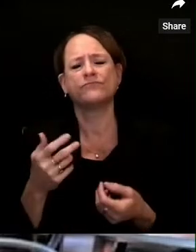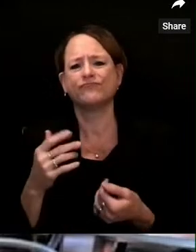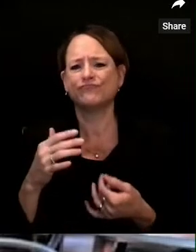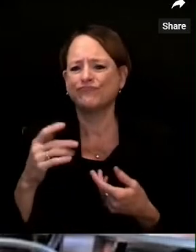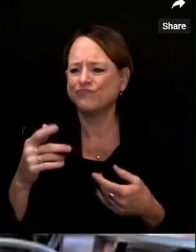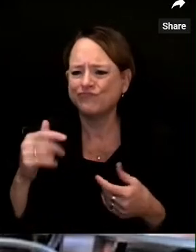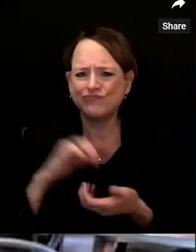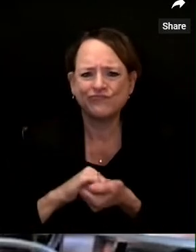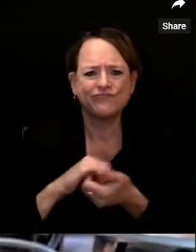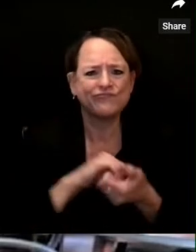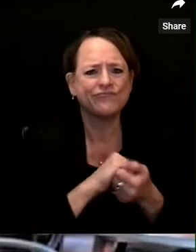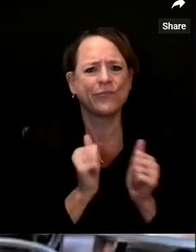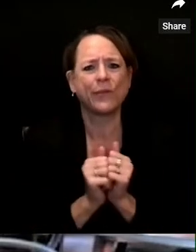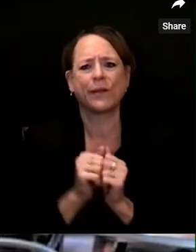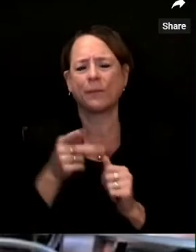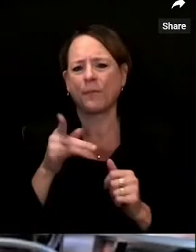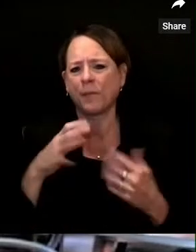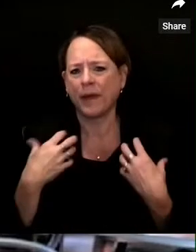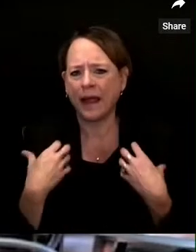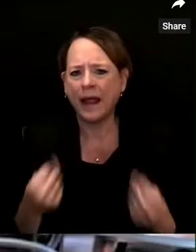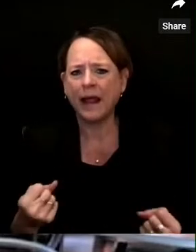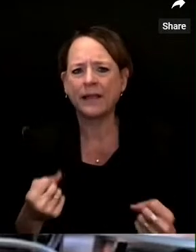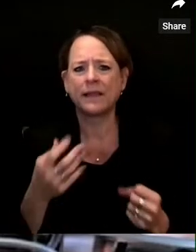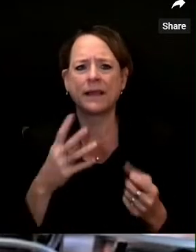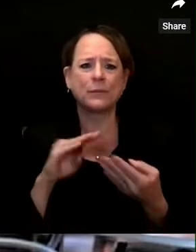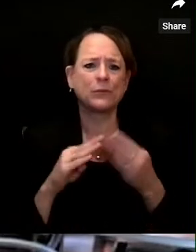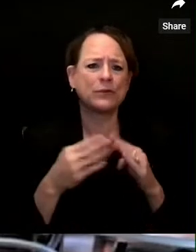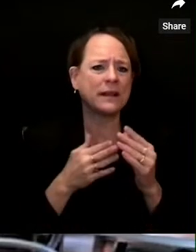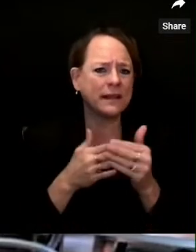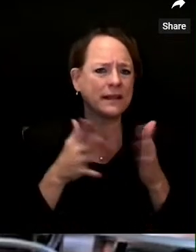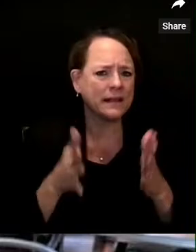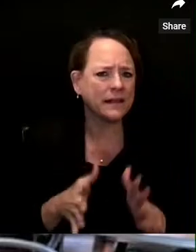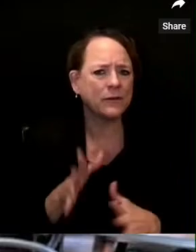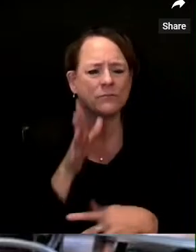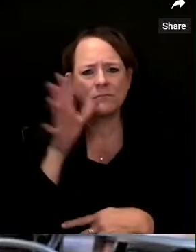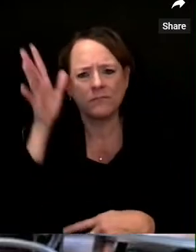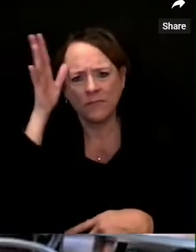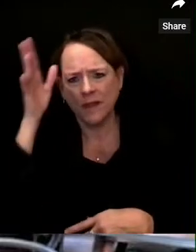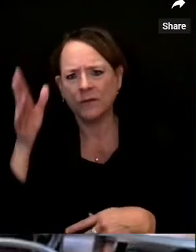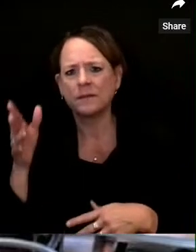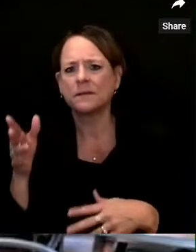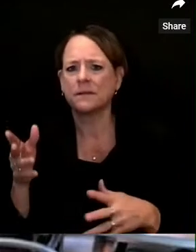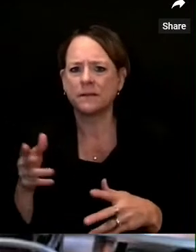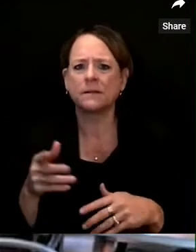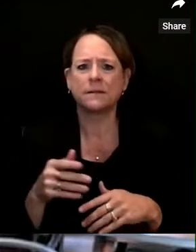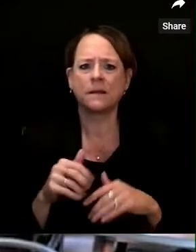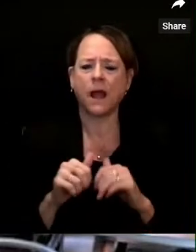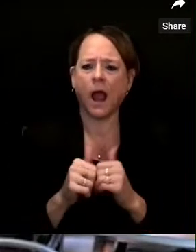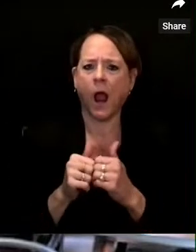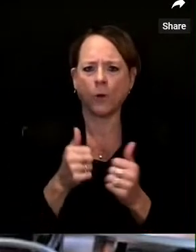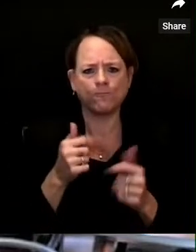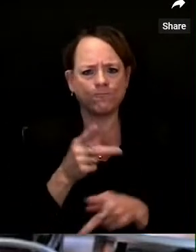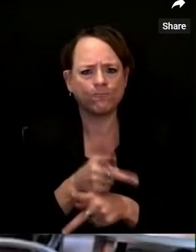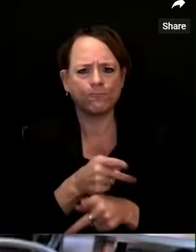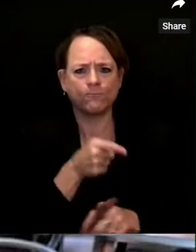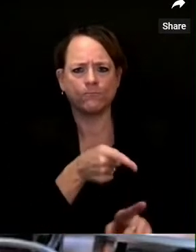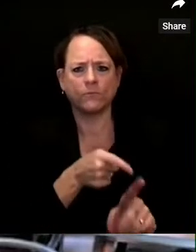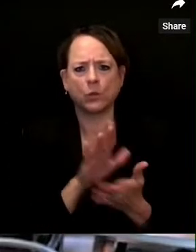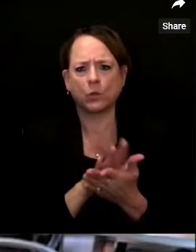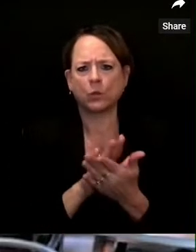who understand what it does take to operate schools safely. And so we are certainly there to